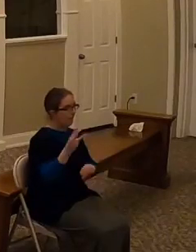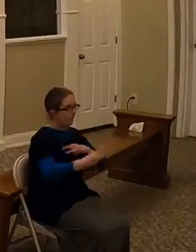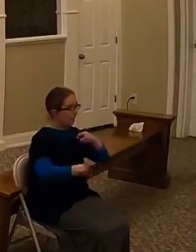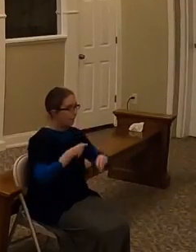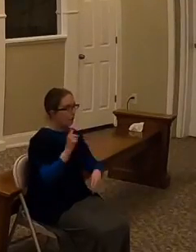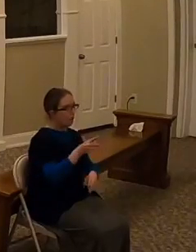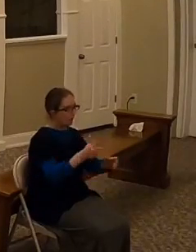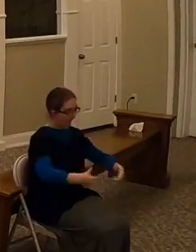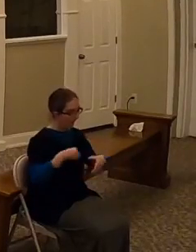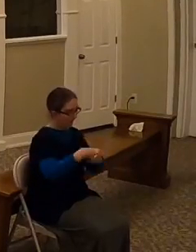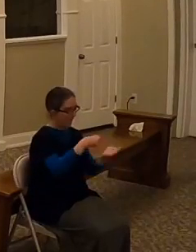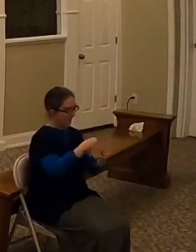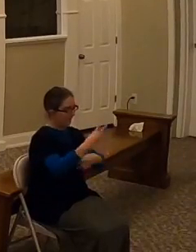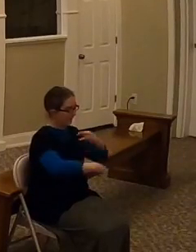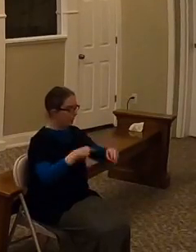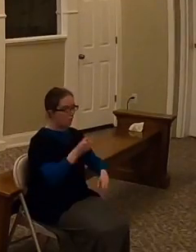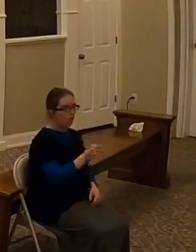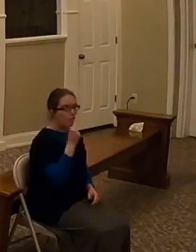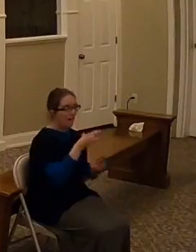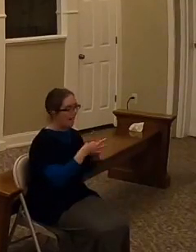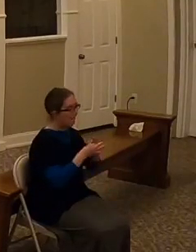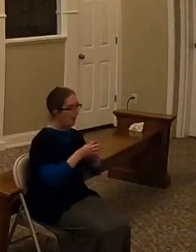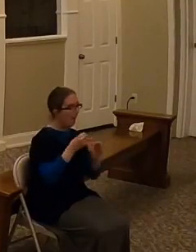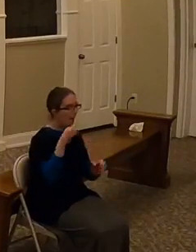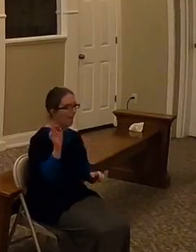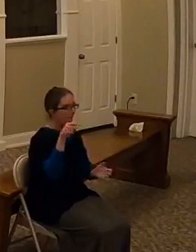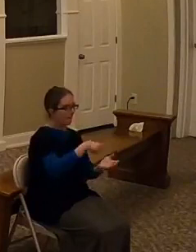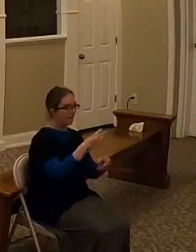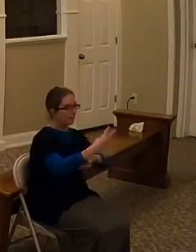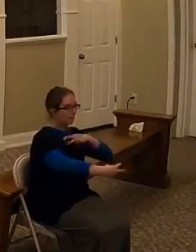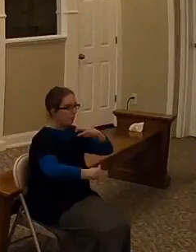You live in this world, but you're not a part of this world.